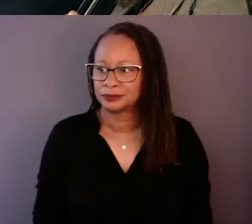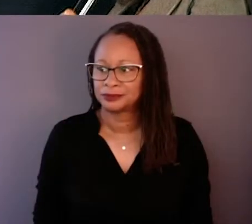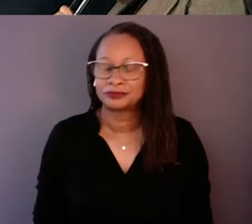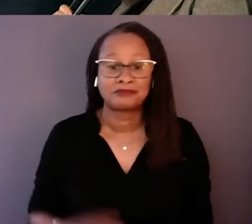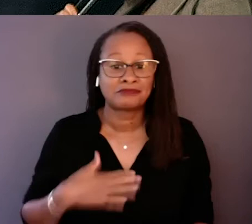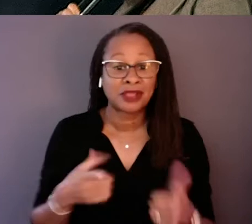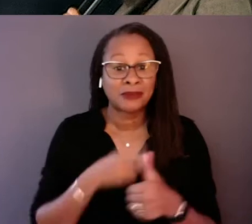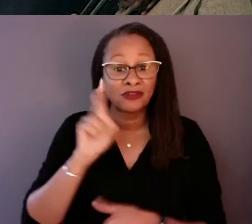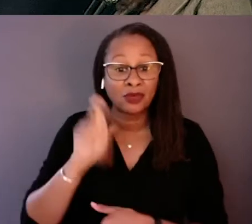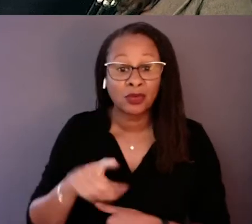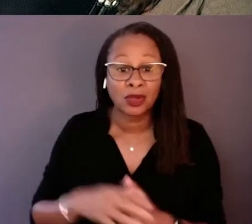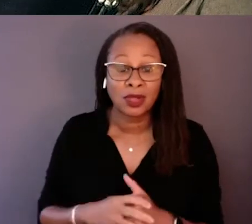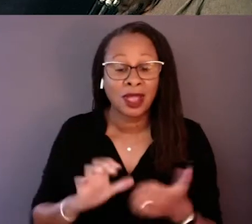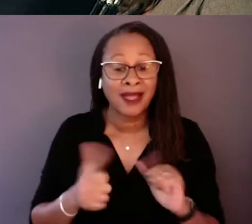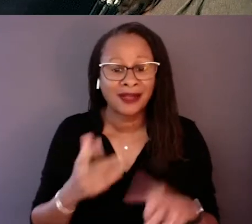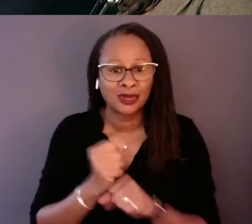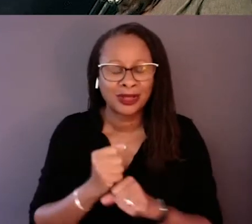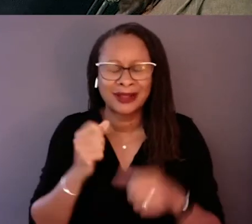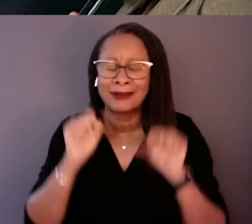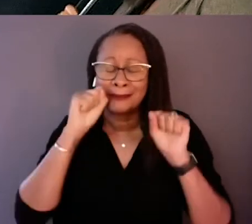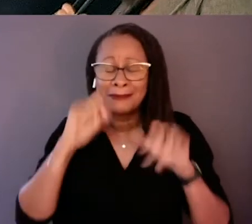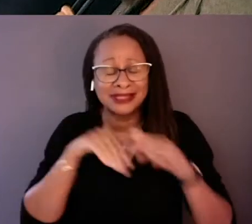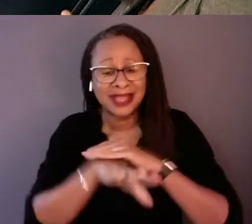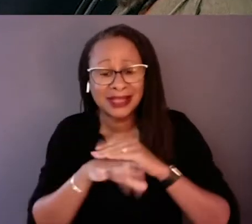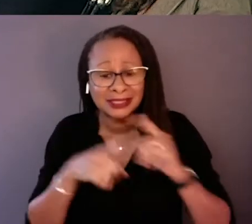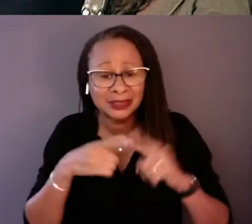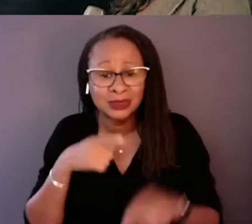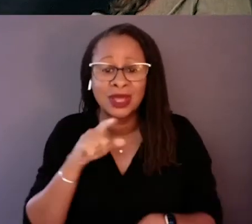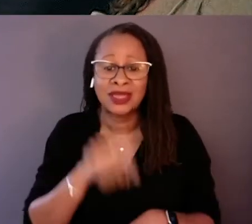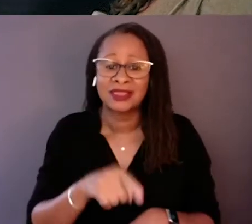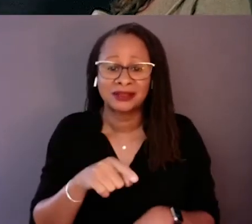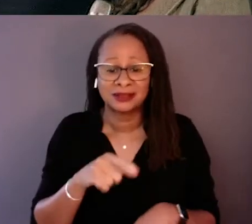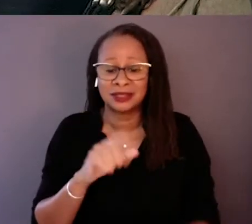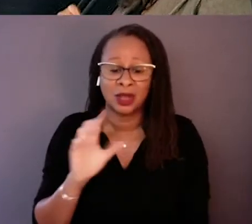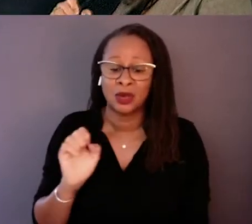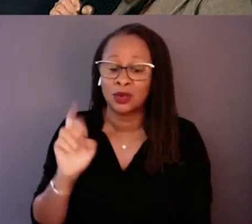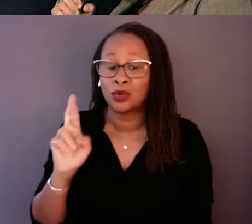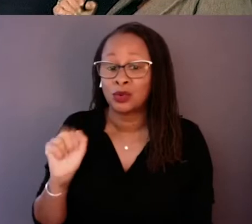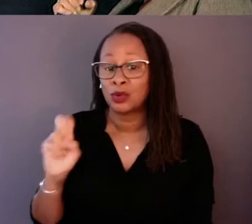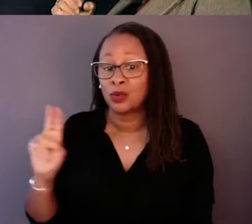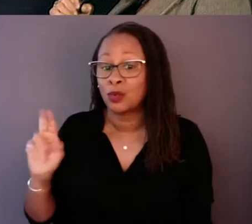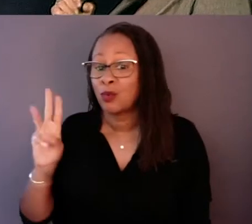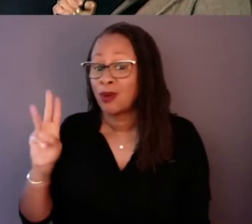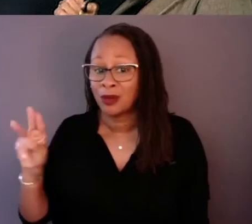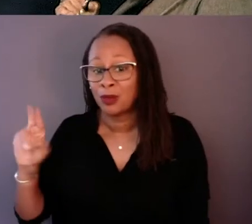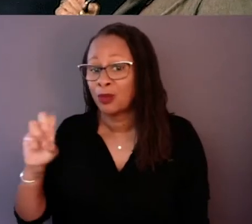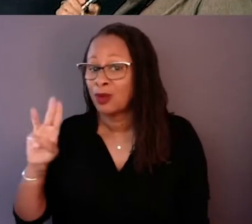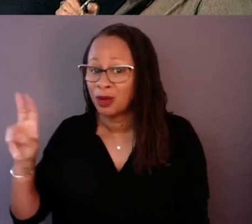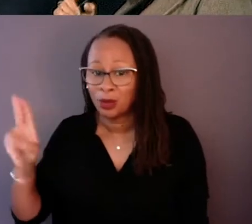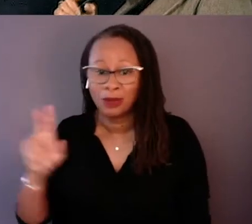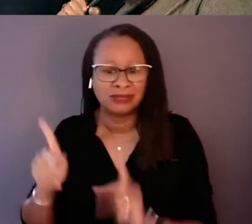question is, how did you get the amazing access that you did to the Uri Wawau people? And, you know, how